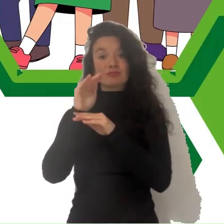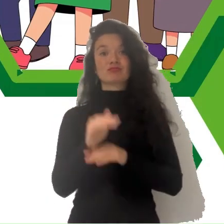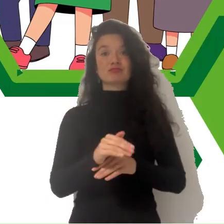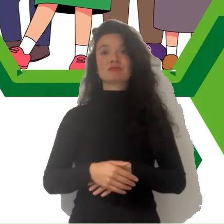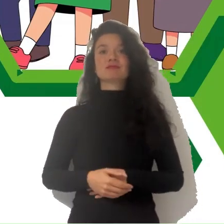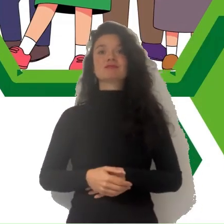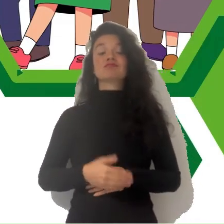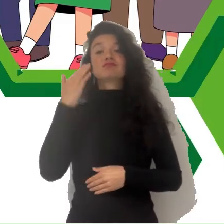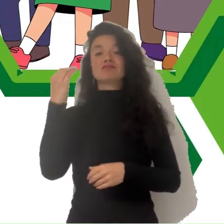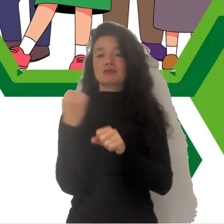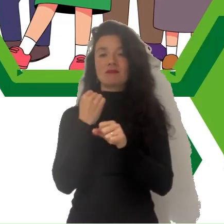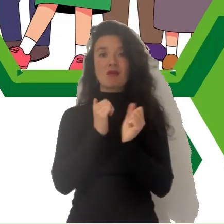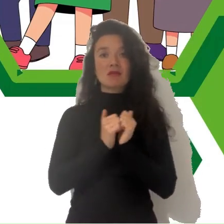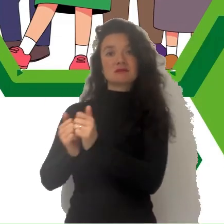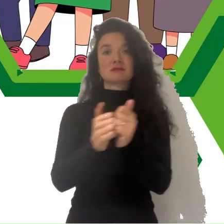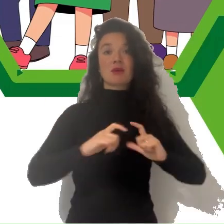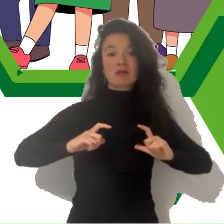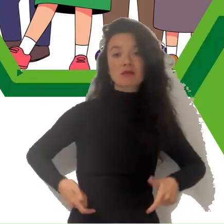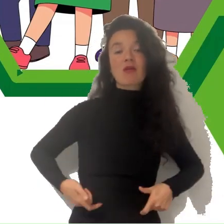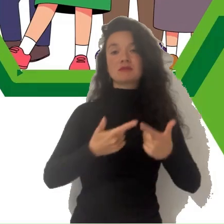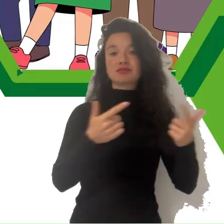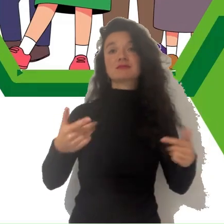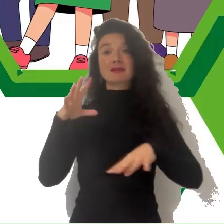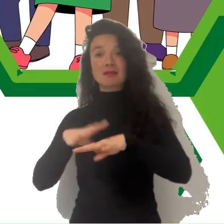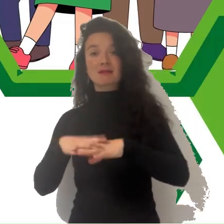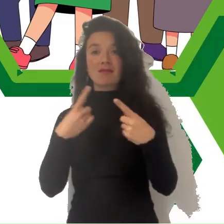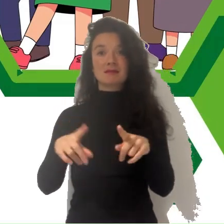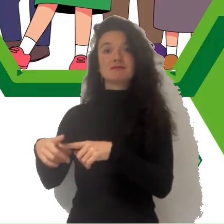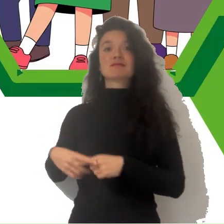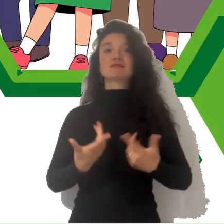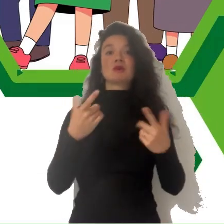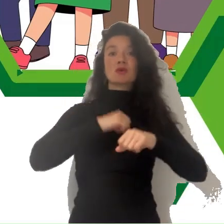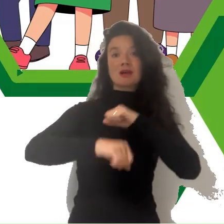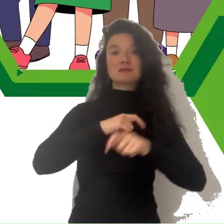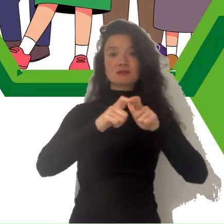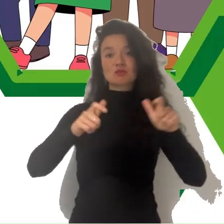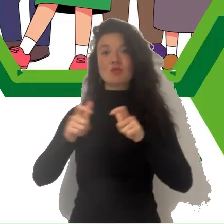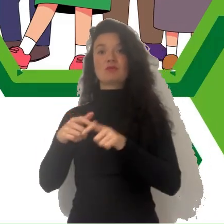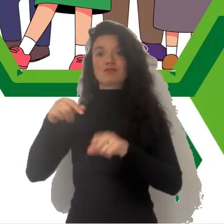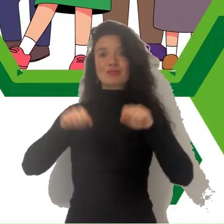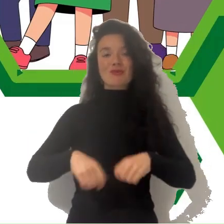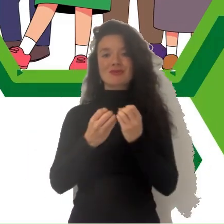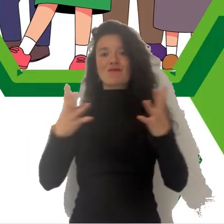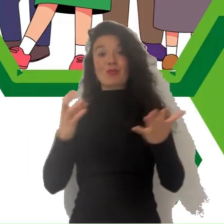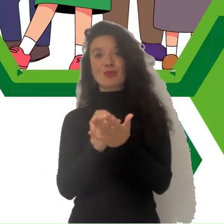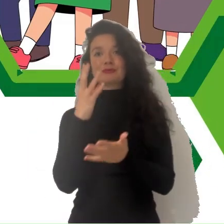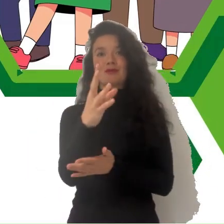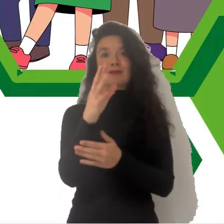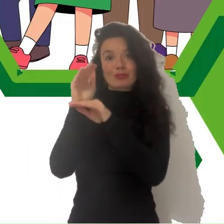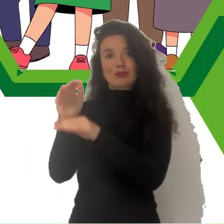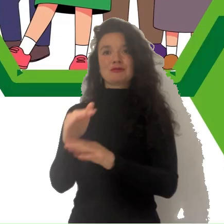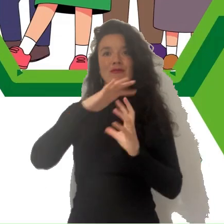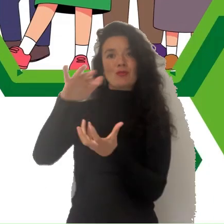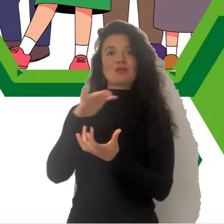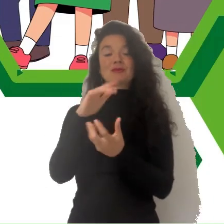to hold and perform sustainable practices. And an example that we have here is